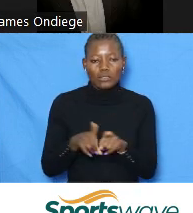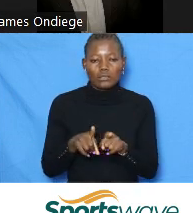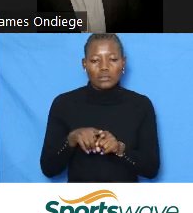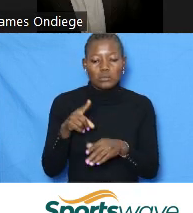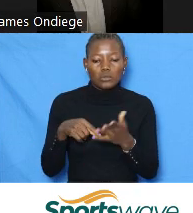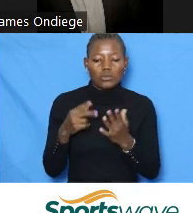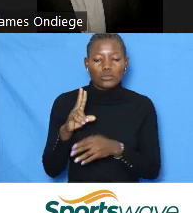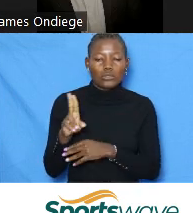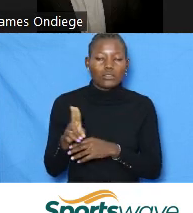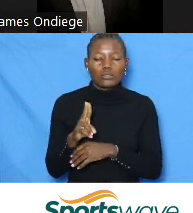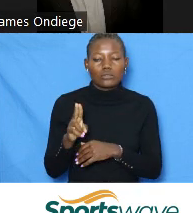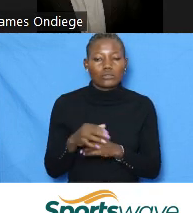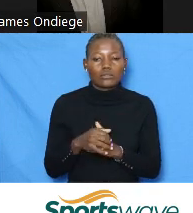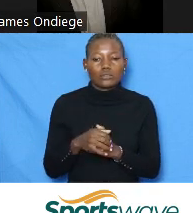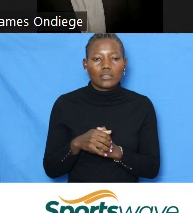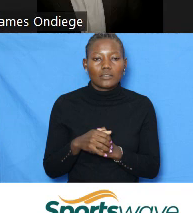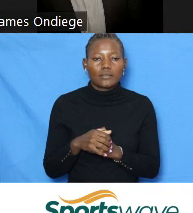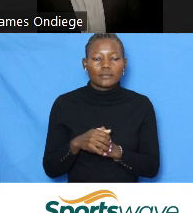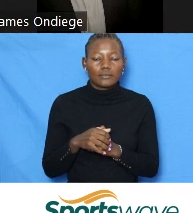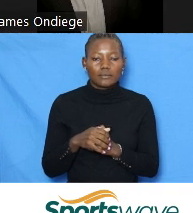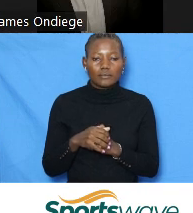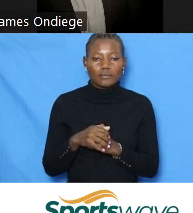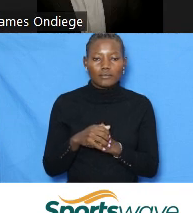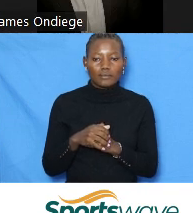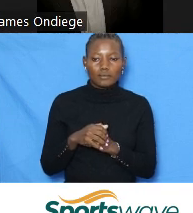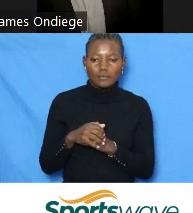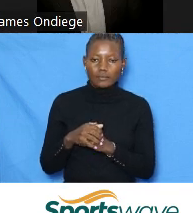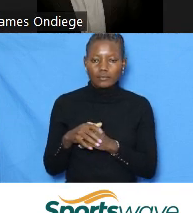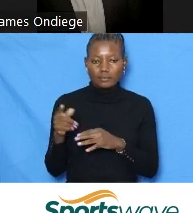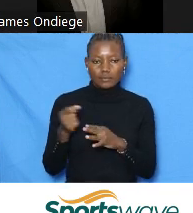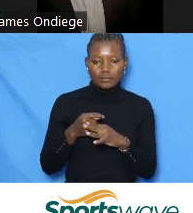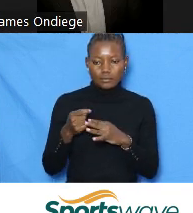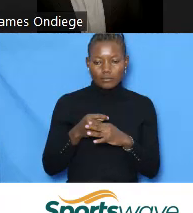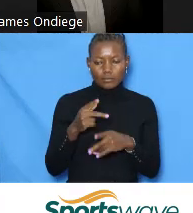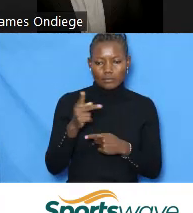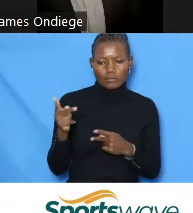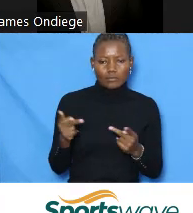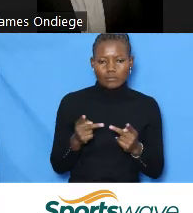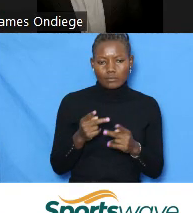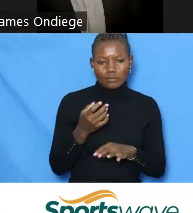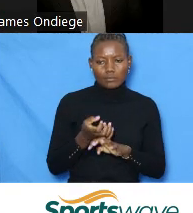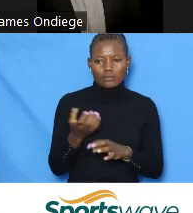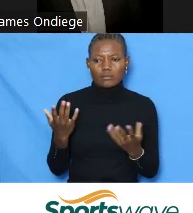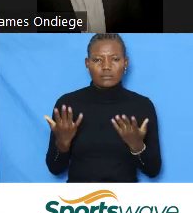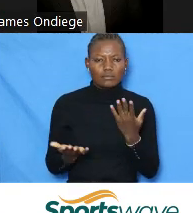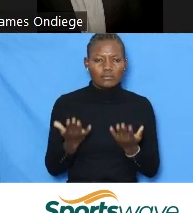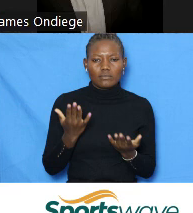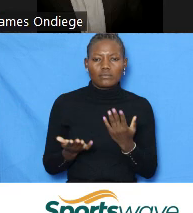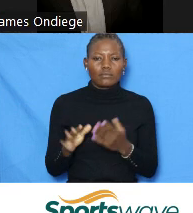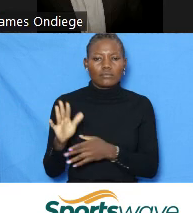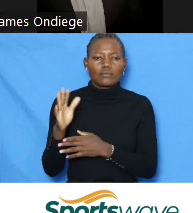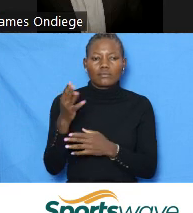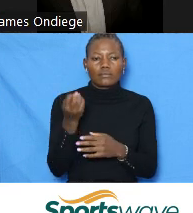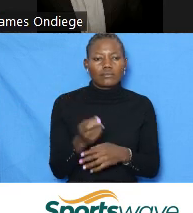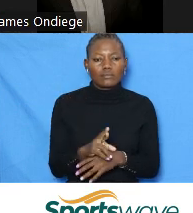you're using to, yes, gear and shoe wear. And then the training facilities, you're looking at the turf, you're looking at whether it's grass, you're looking